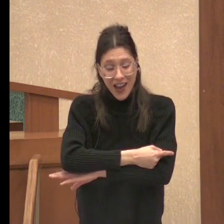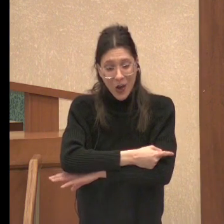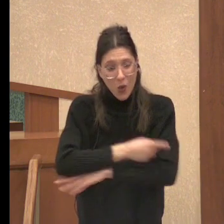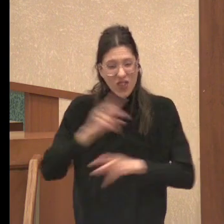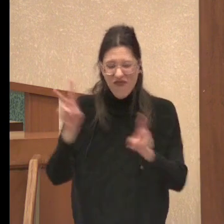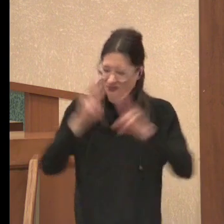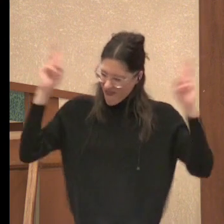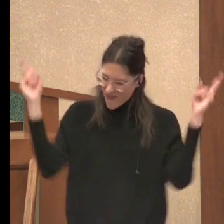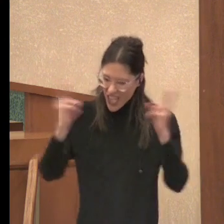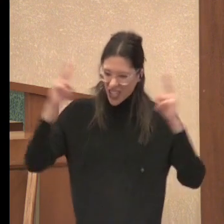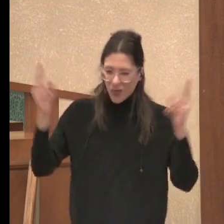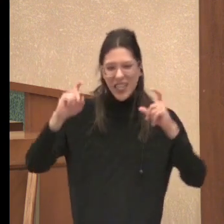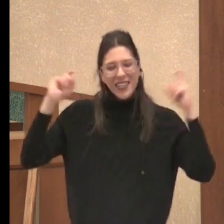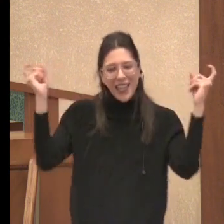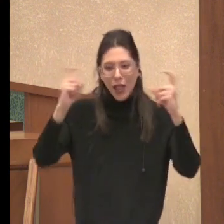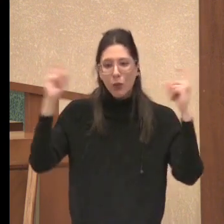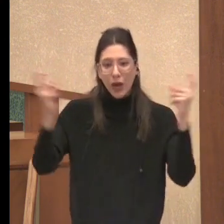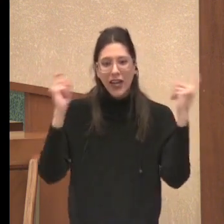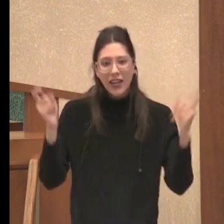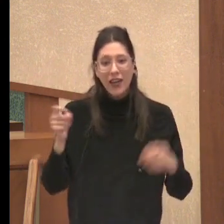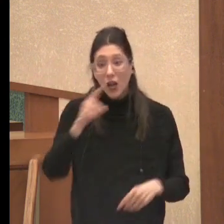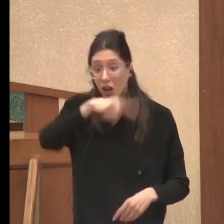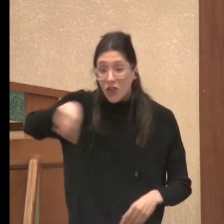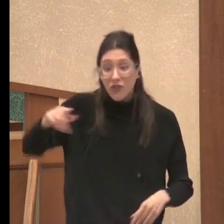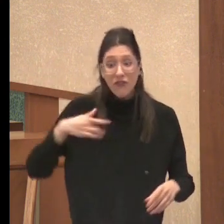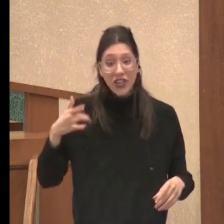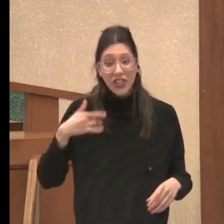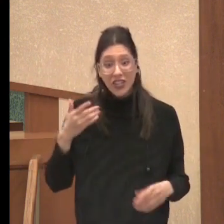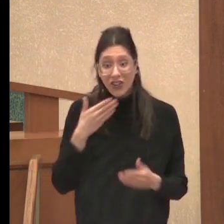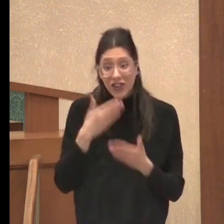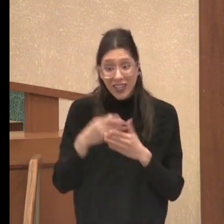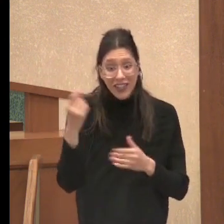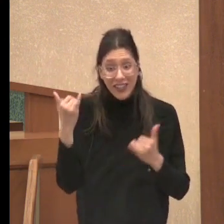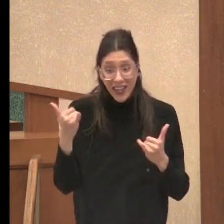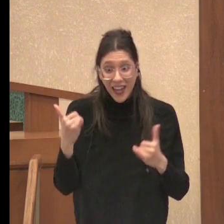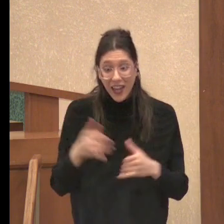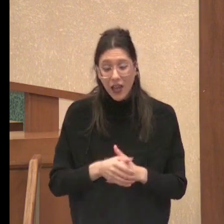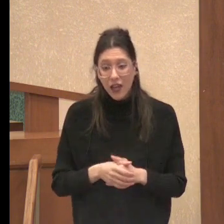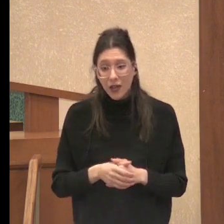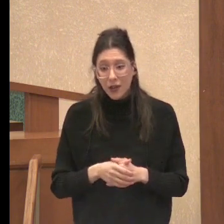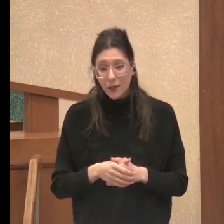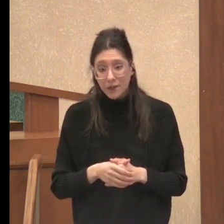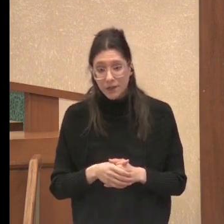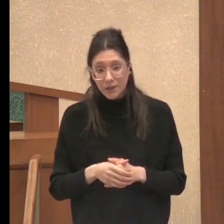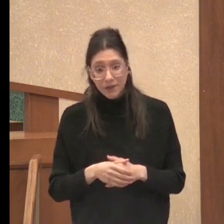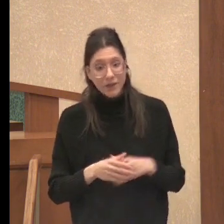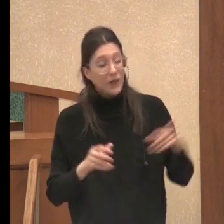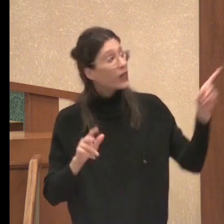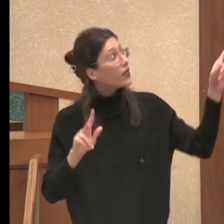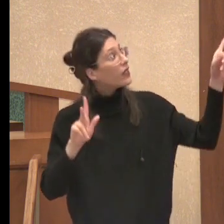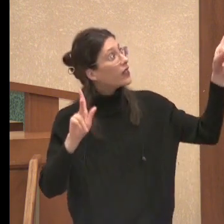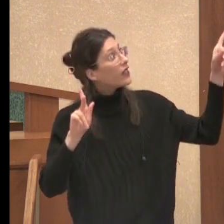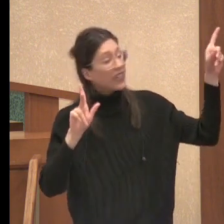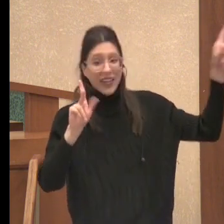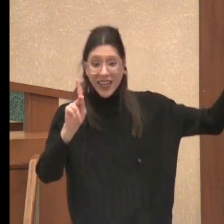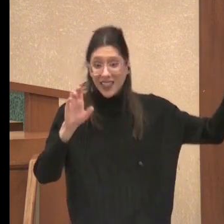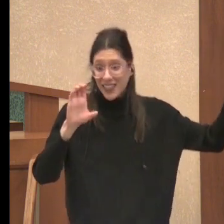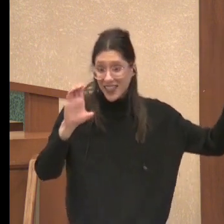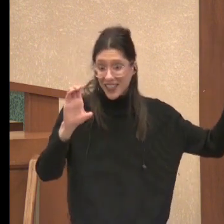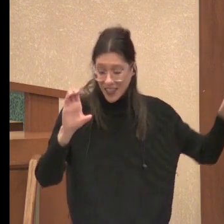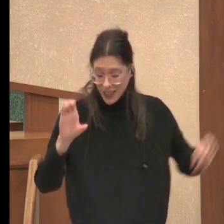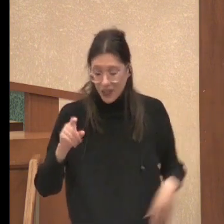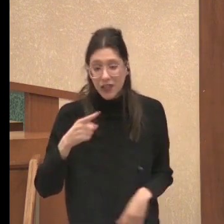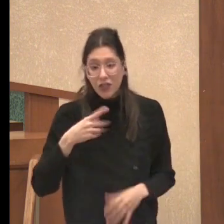the victory. Are you feeling good today, Chiefs Kingdom? Kansas City Mayor Quentin